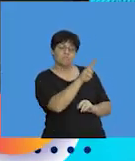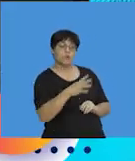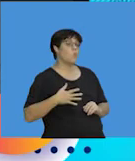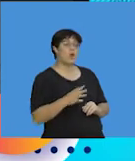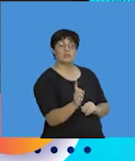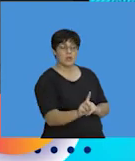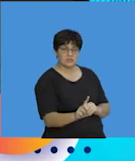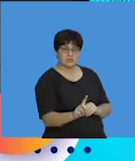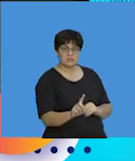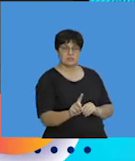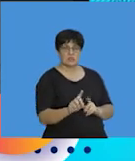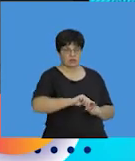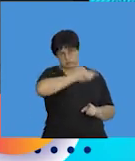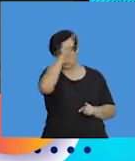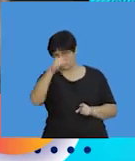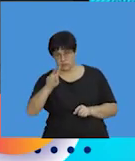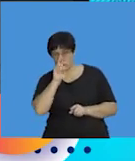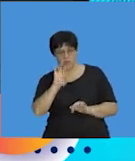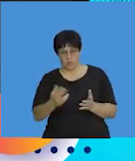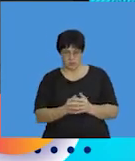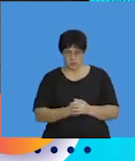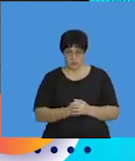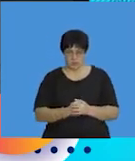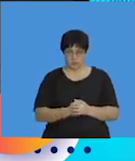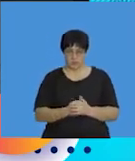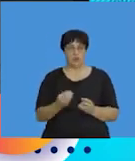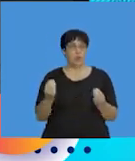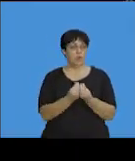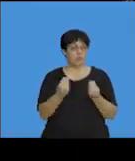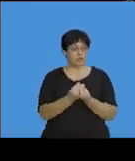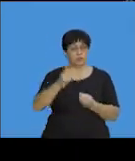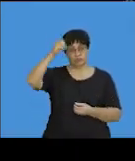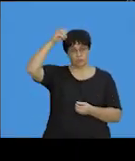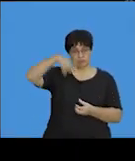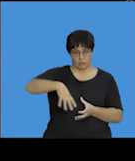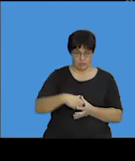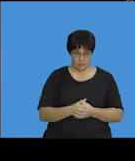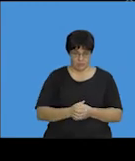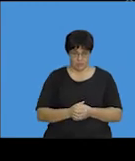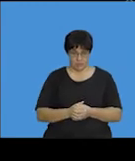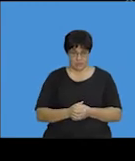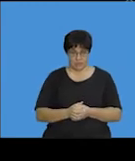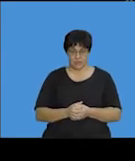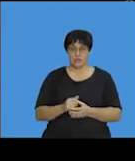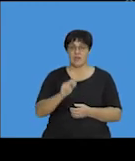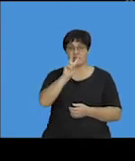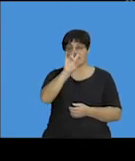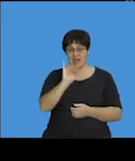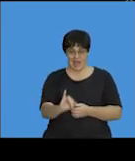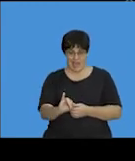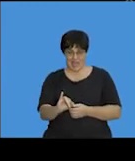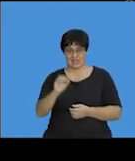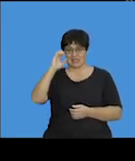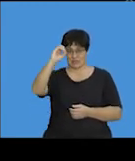simply means they're looking for the shape. My object was dropped, so